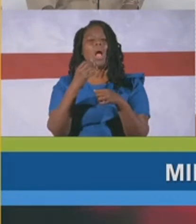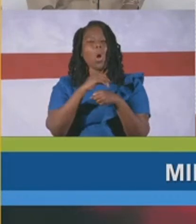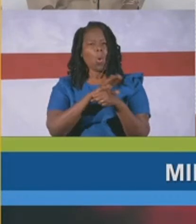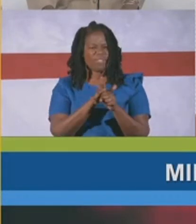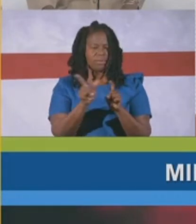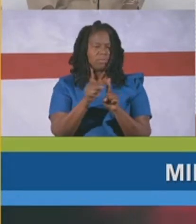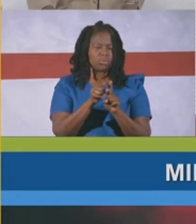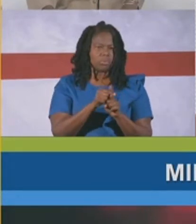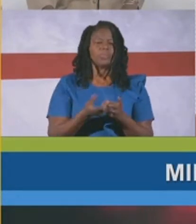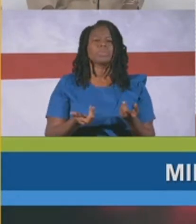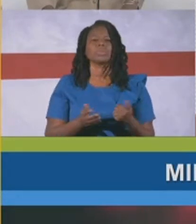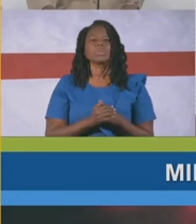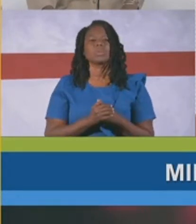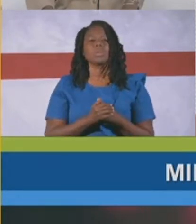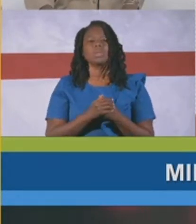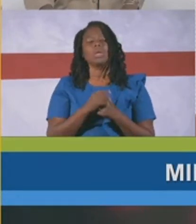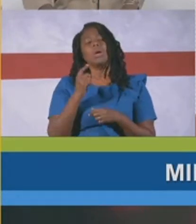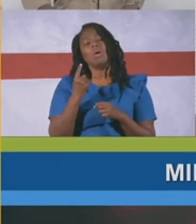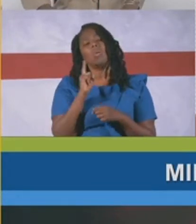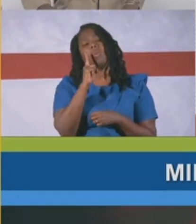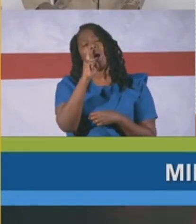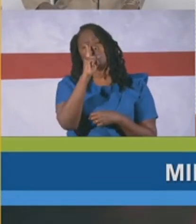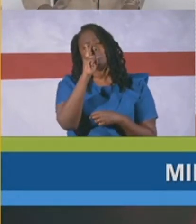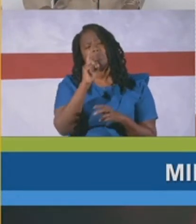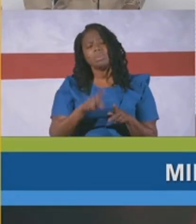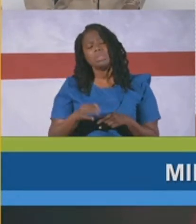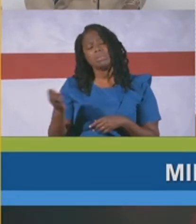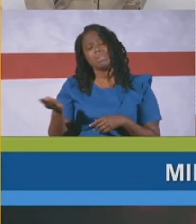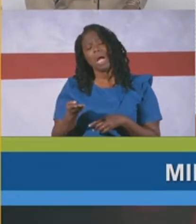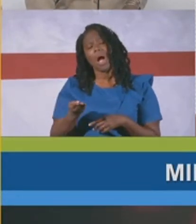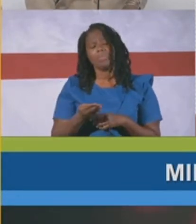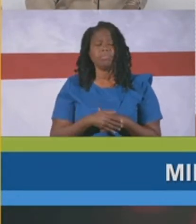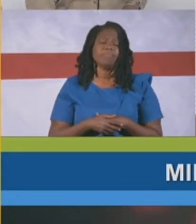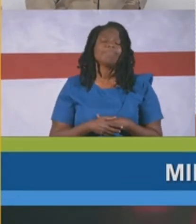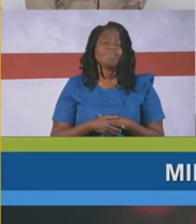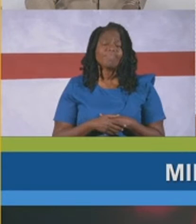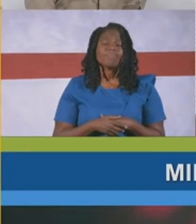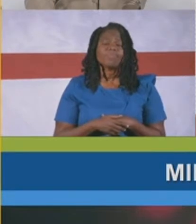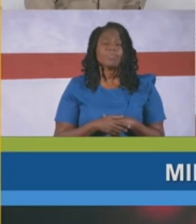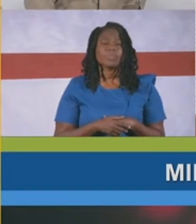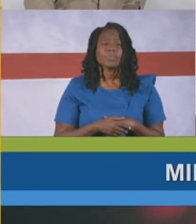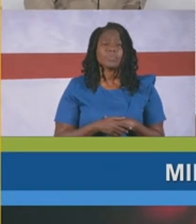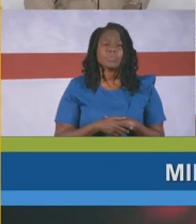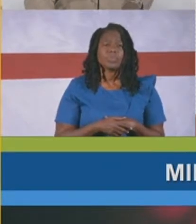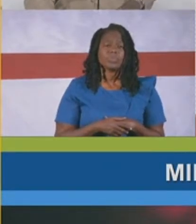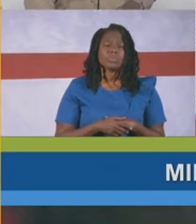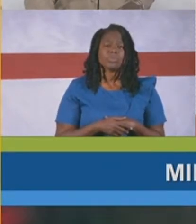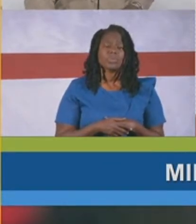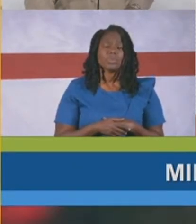we've had only 1 death. Next slide please.